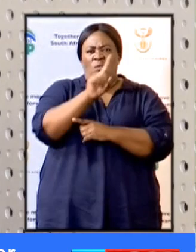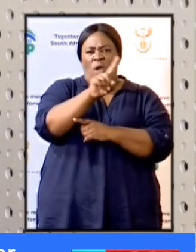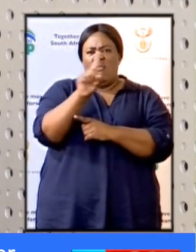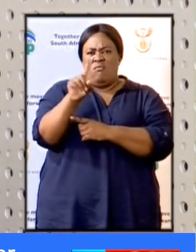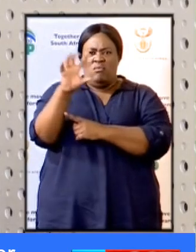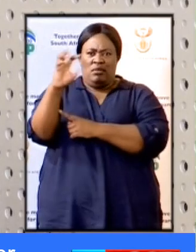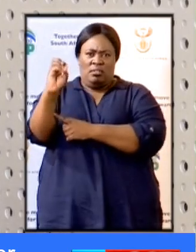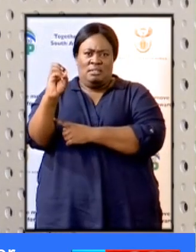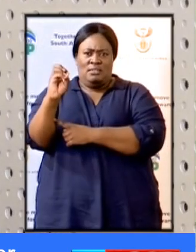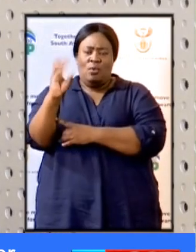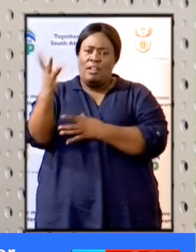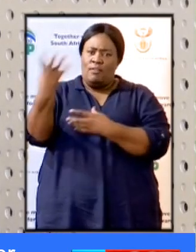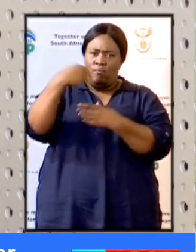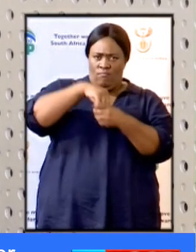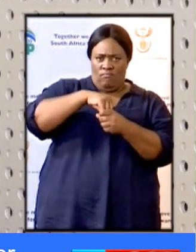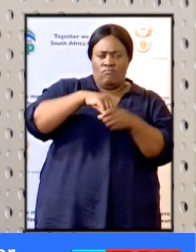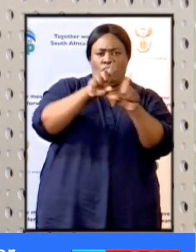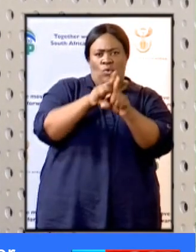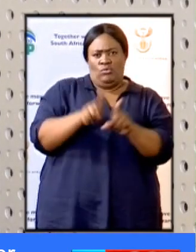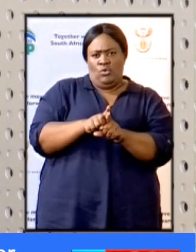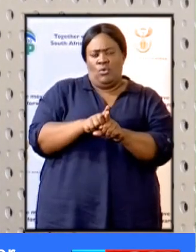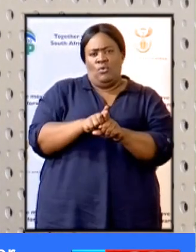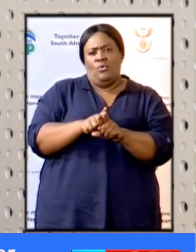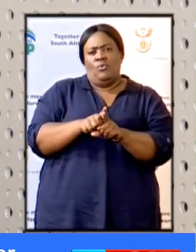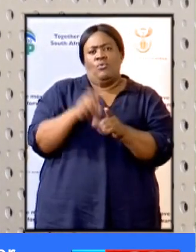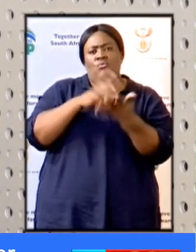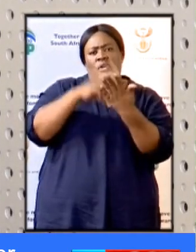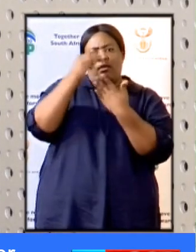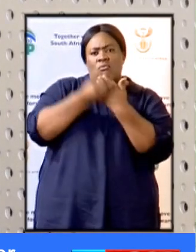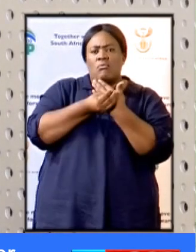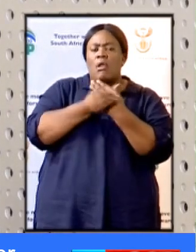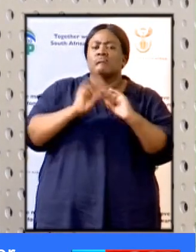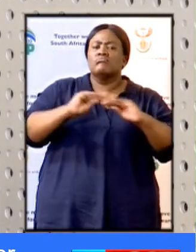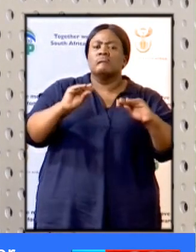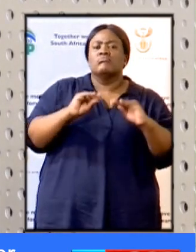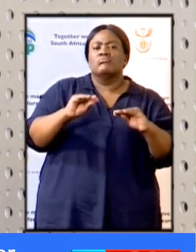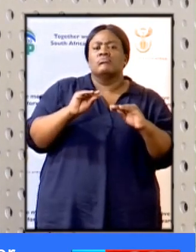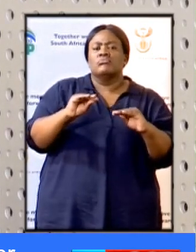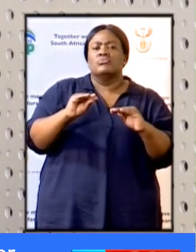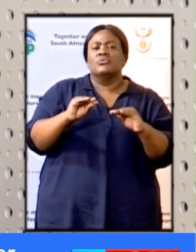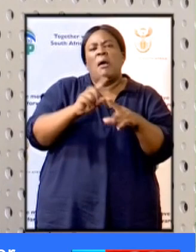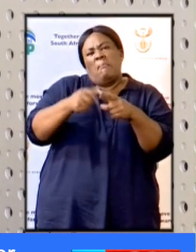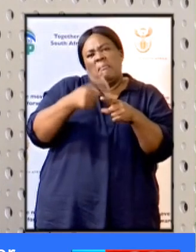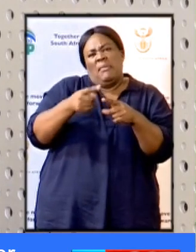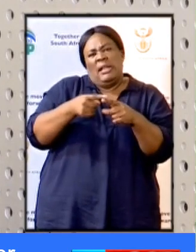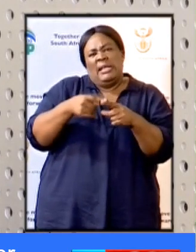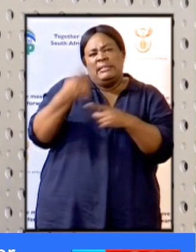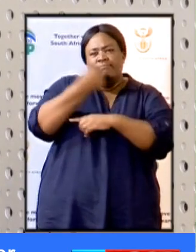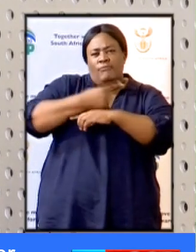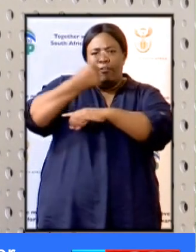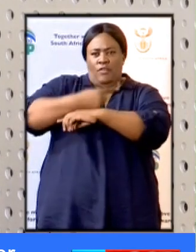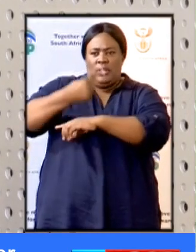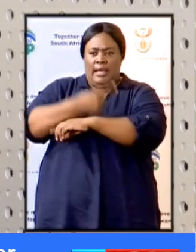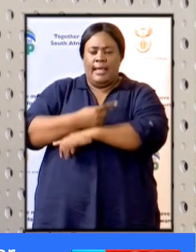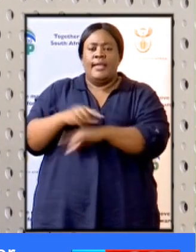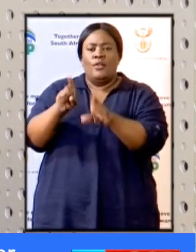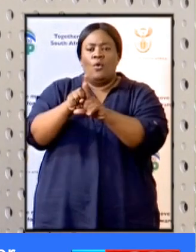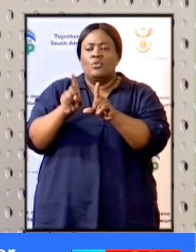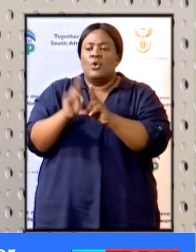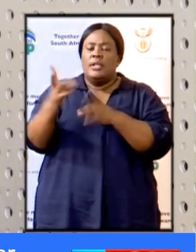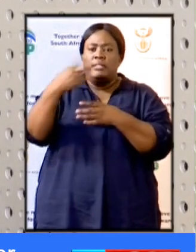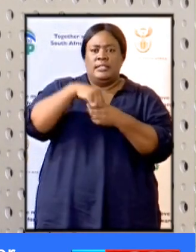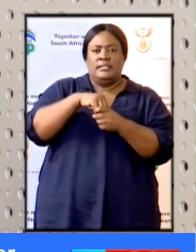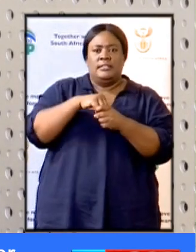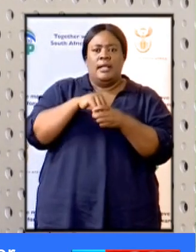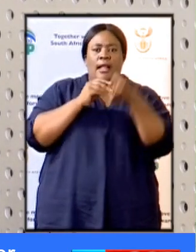were also involved in carrying curriculum contents on a daily basis. In addition, there were learner support programs which were aimed